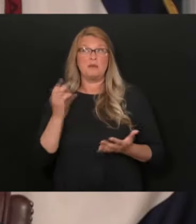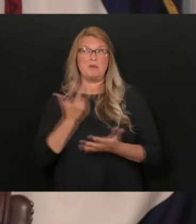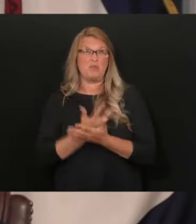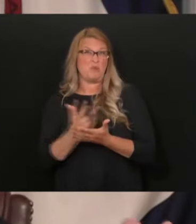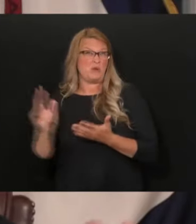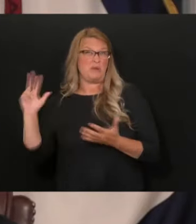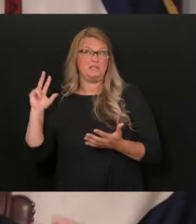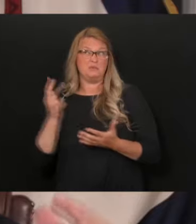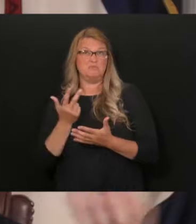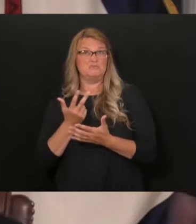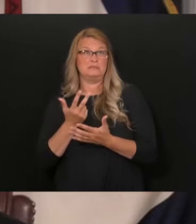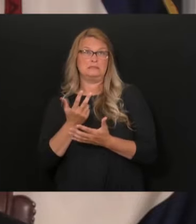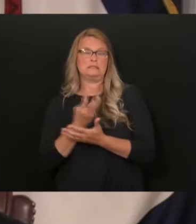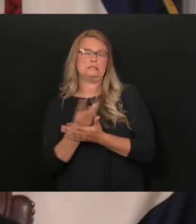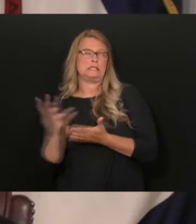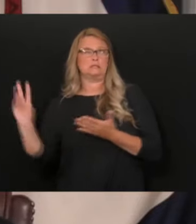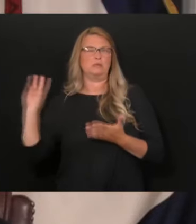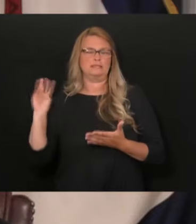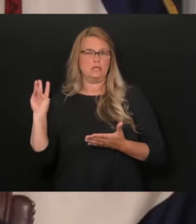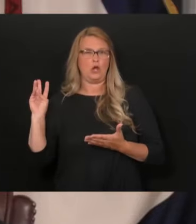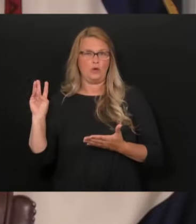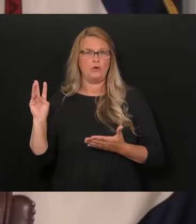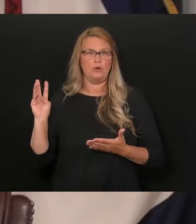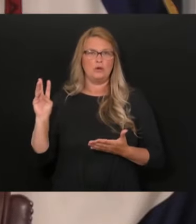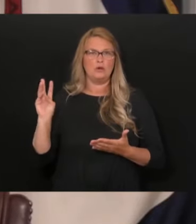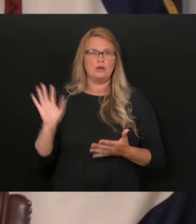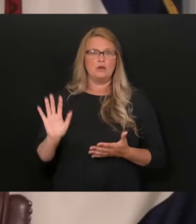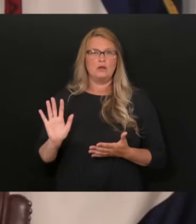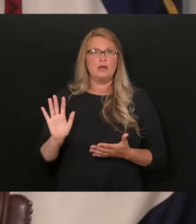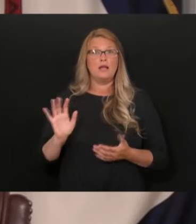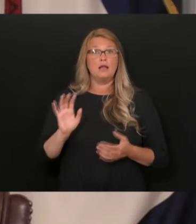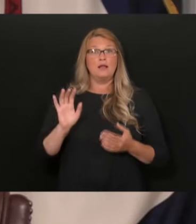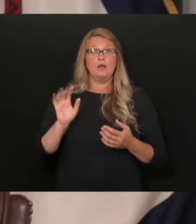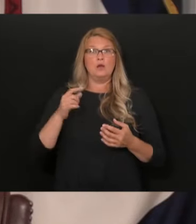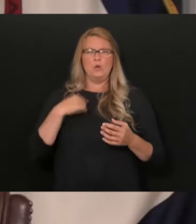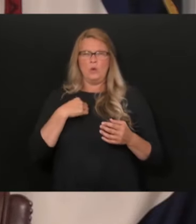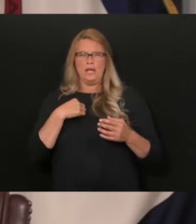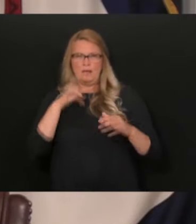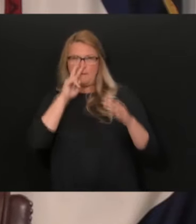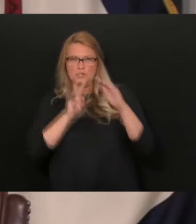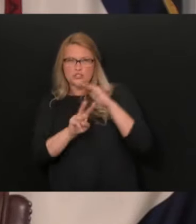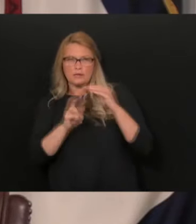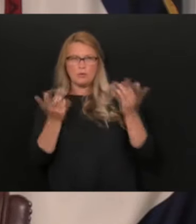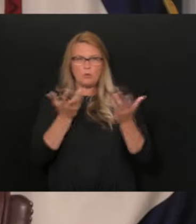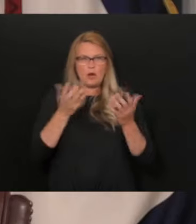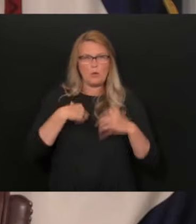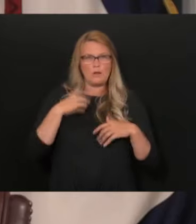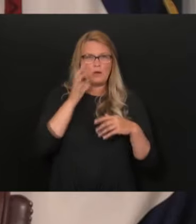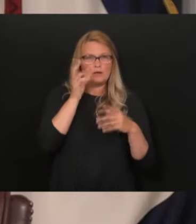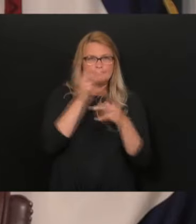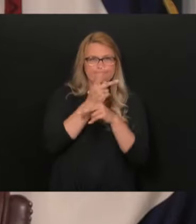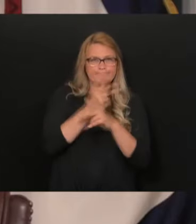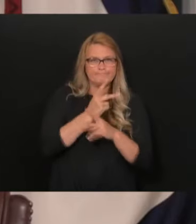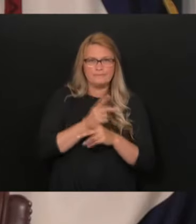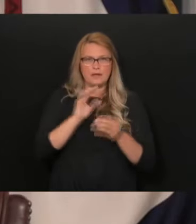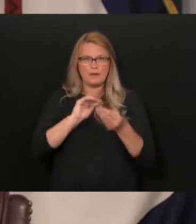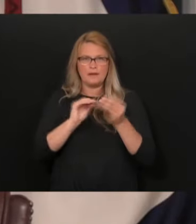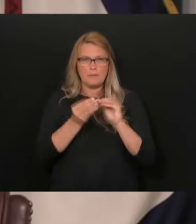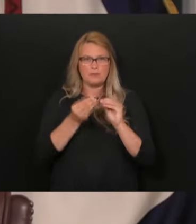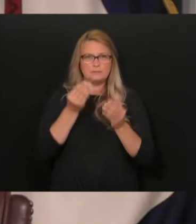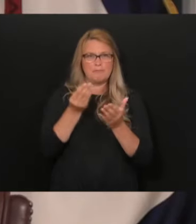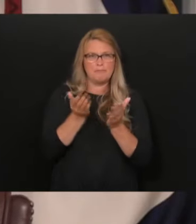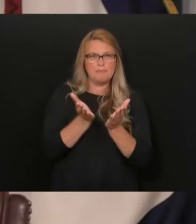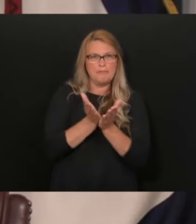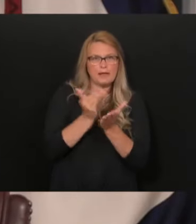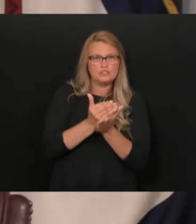ago or maybe 6 weeks ago. And when we did our projections in the beginning, we thought that in the